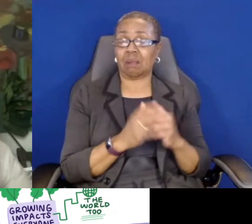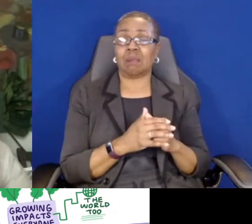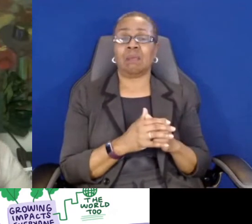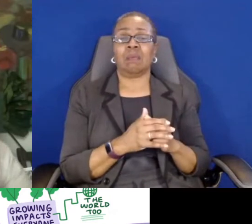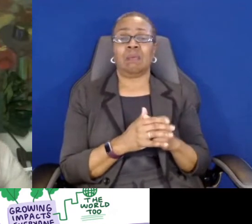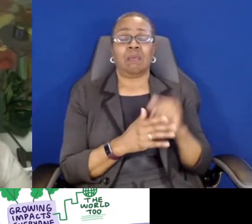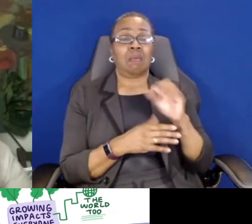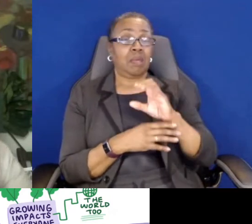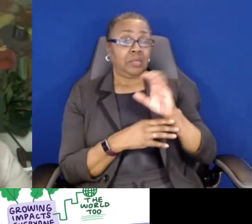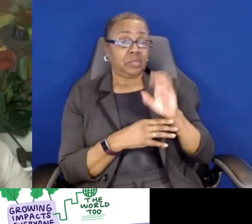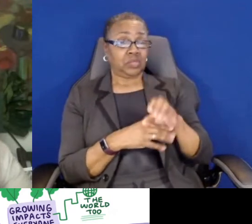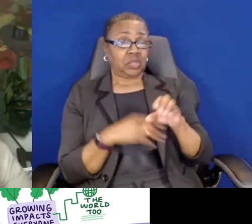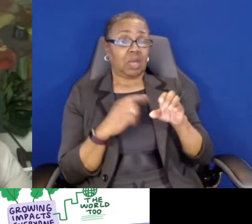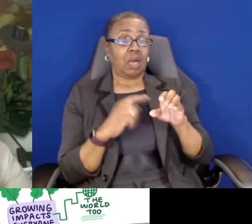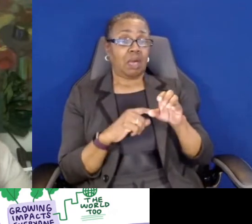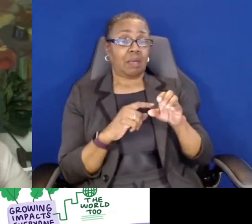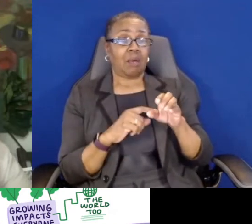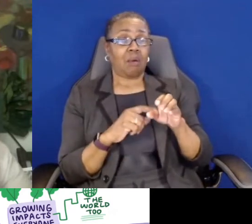it's